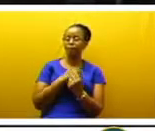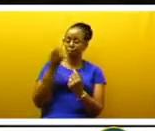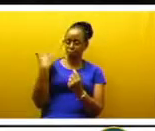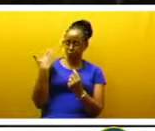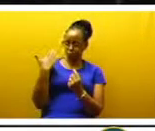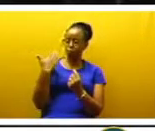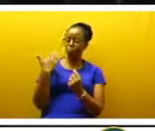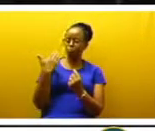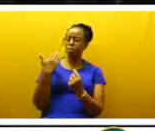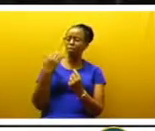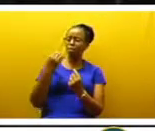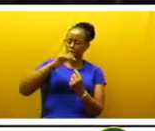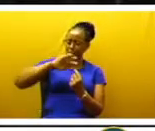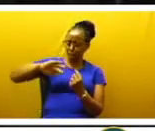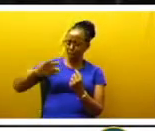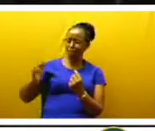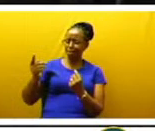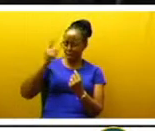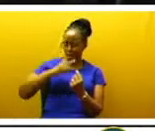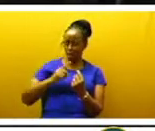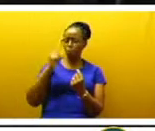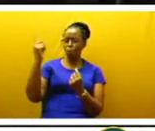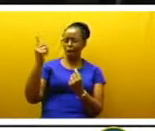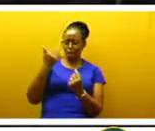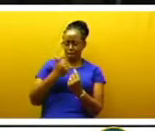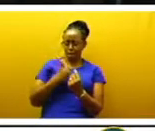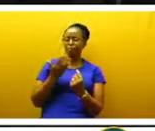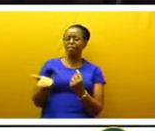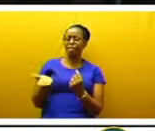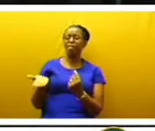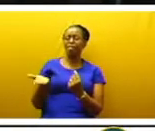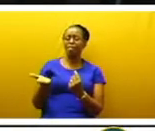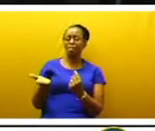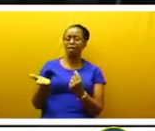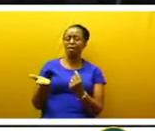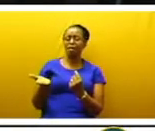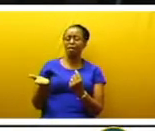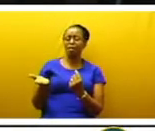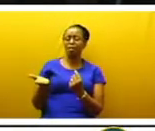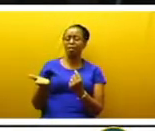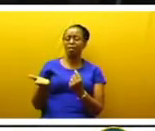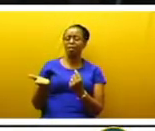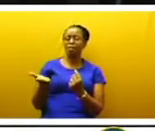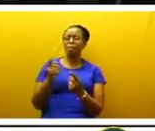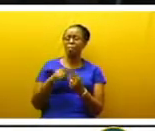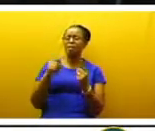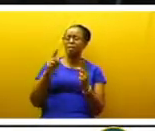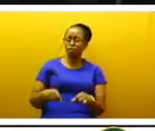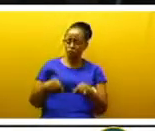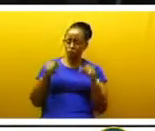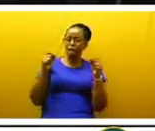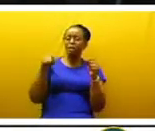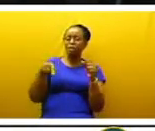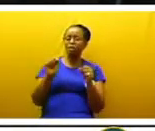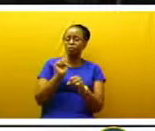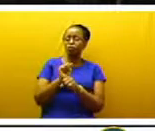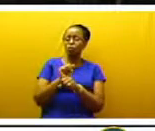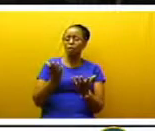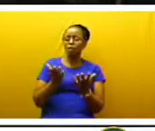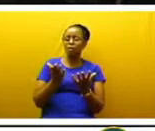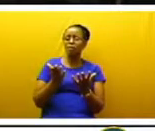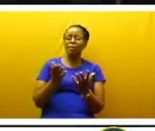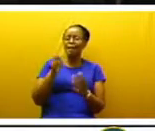in hand, the chairperson rushed to